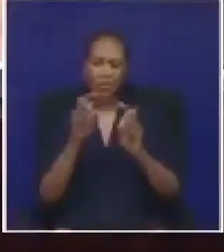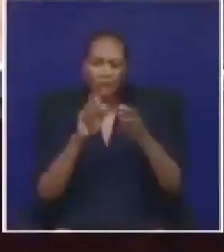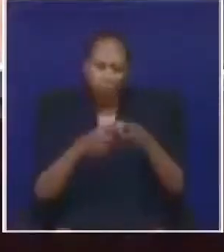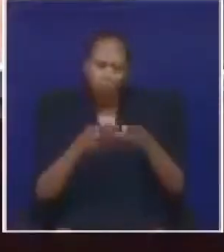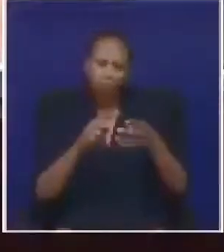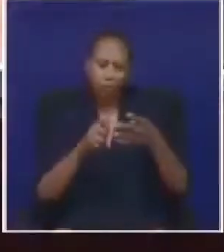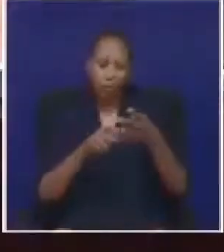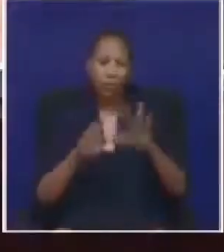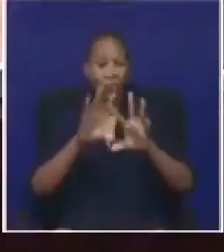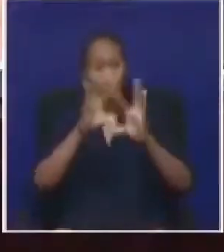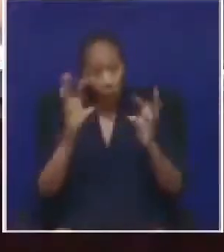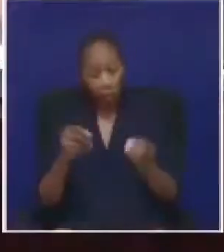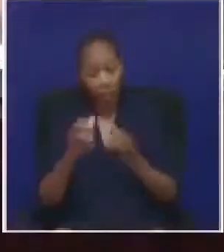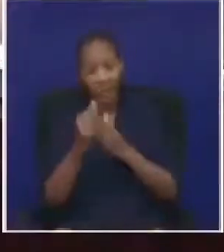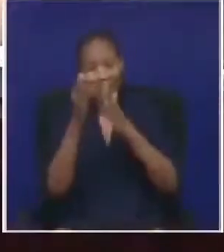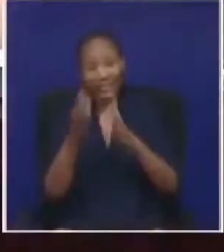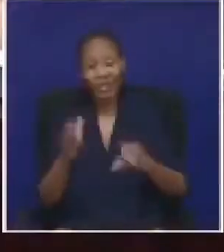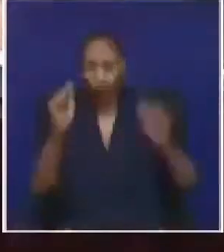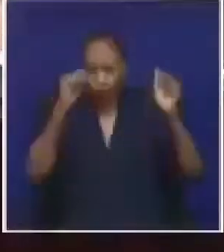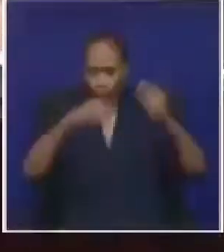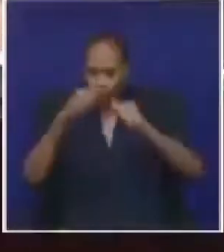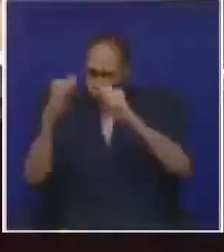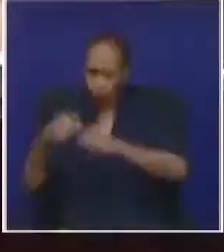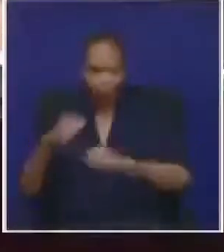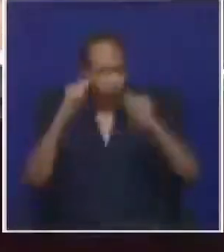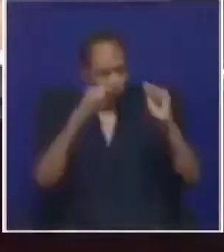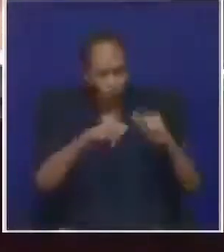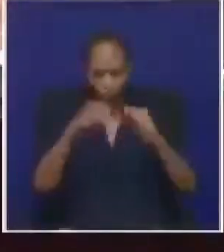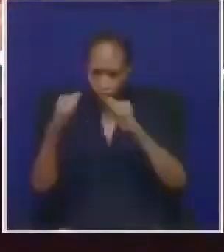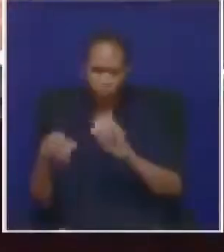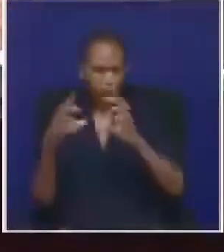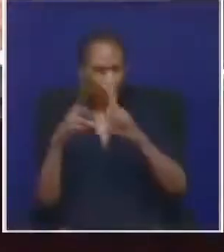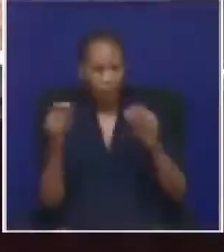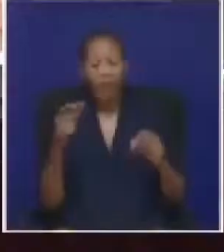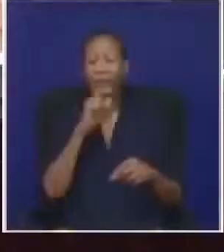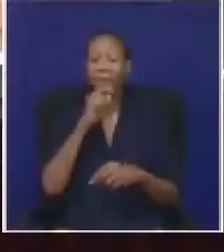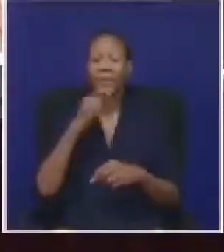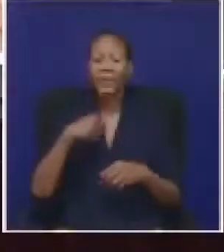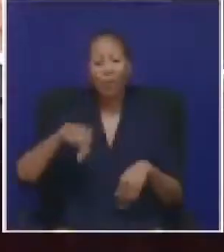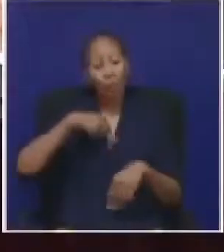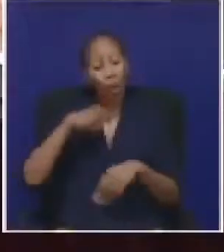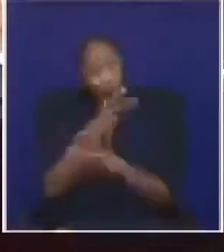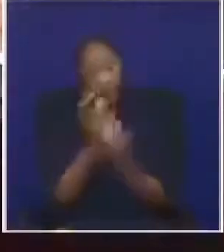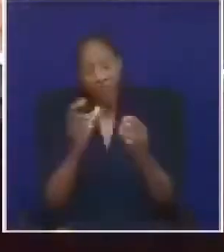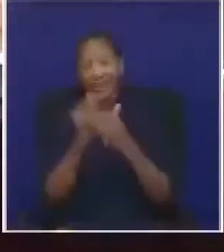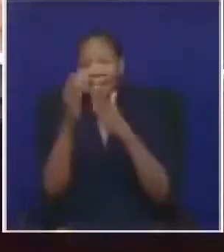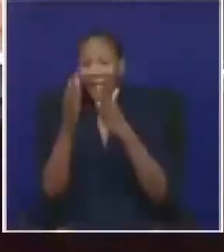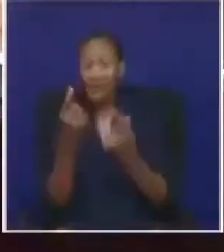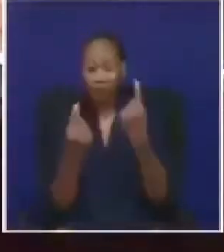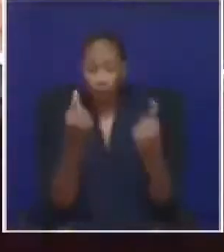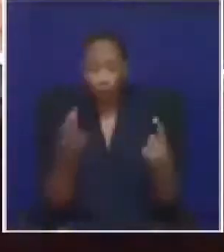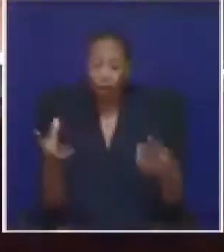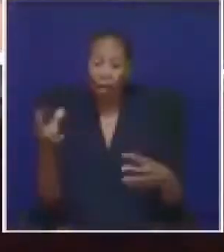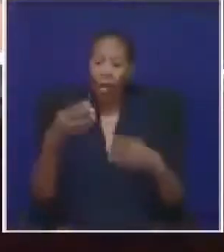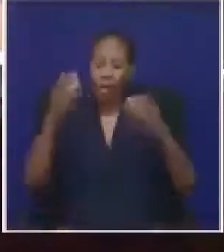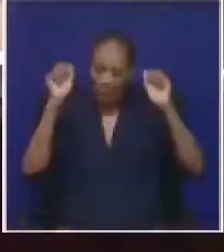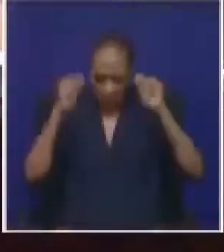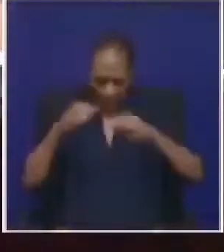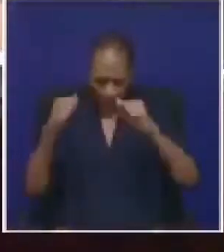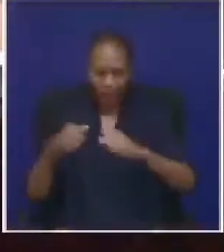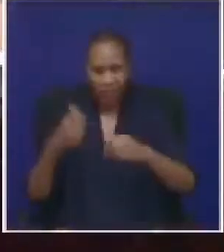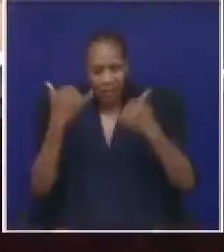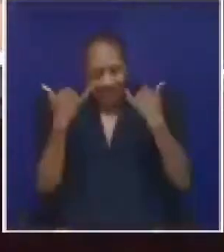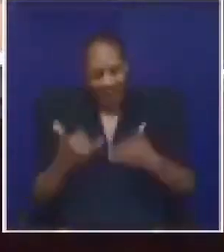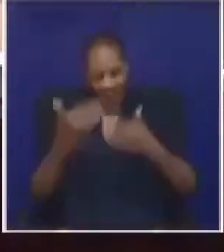and adopted by the leaders. Meaning we have now agreed that this is the way we are going to work. If there's